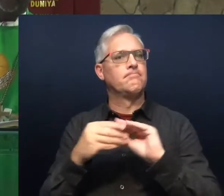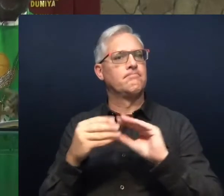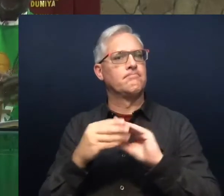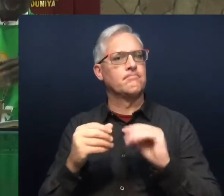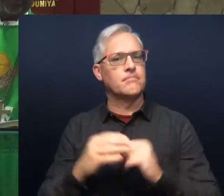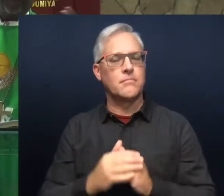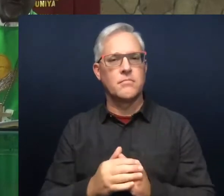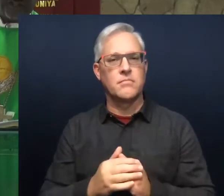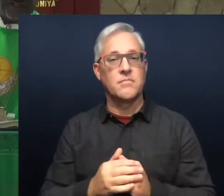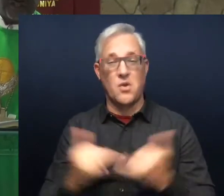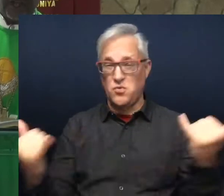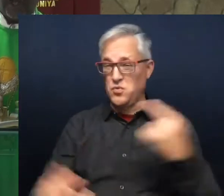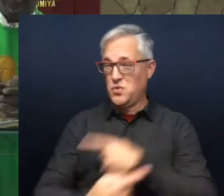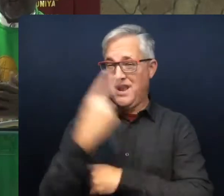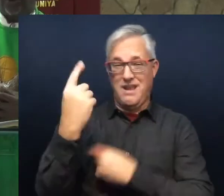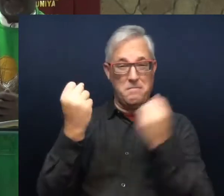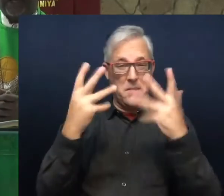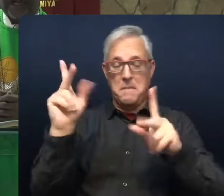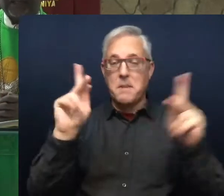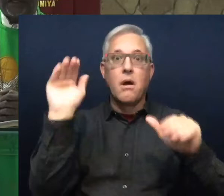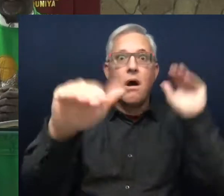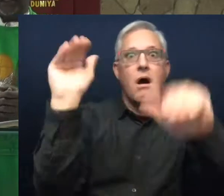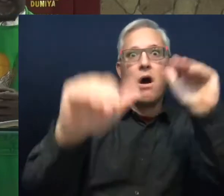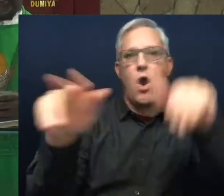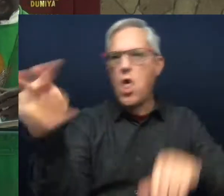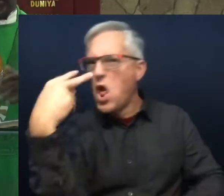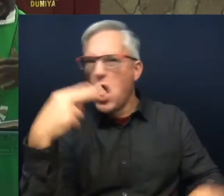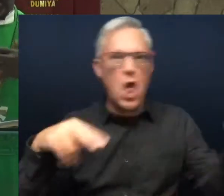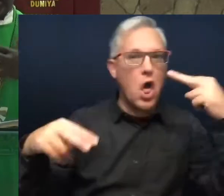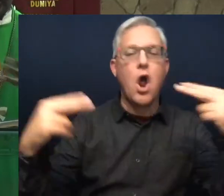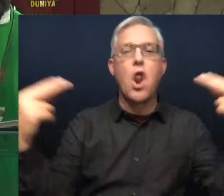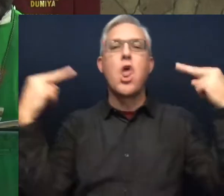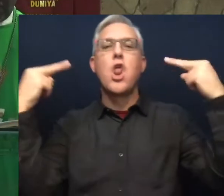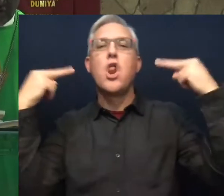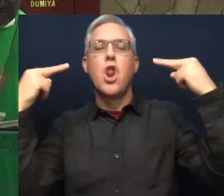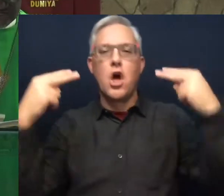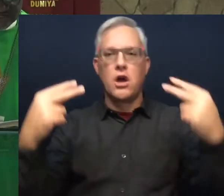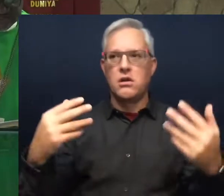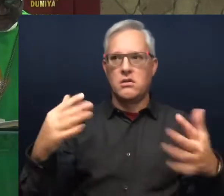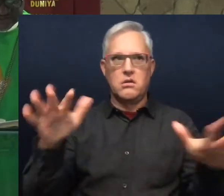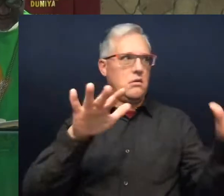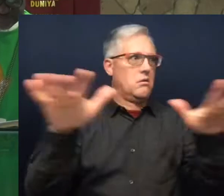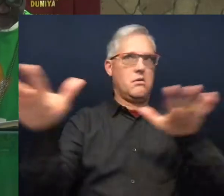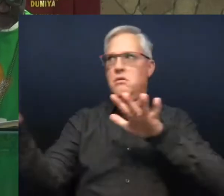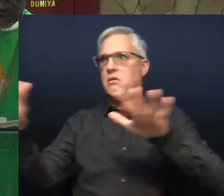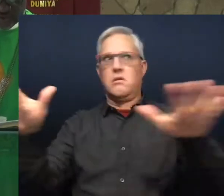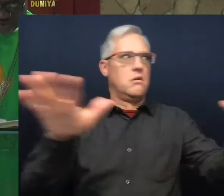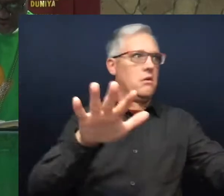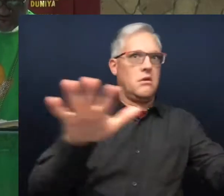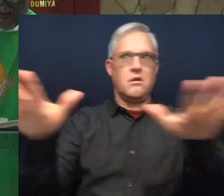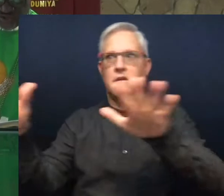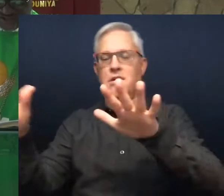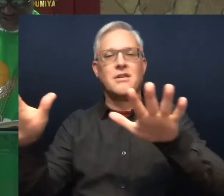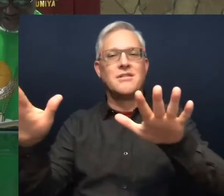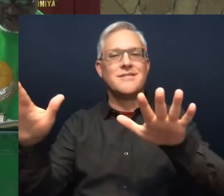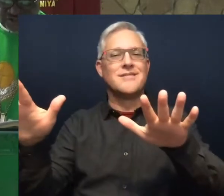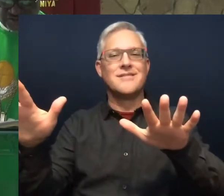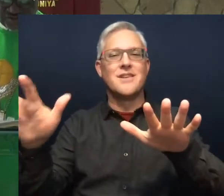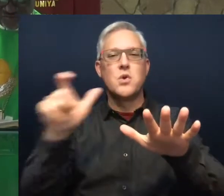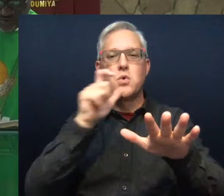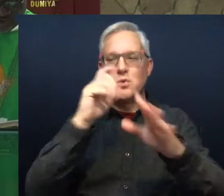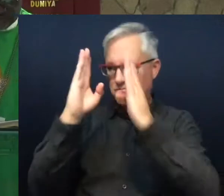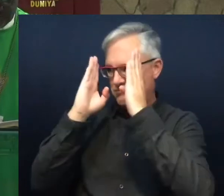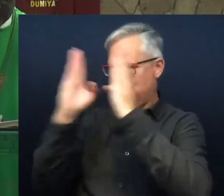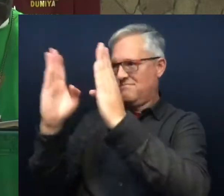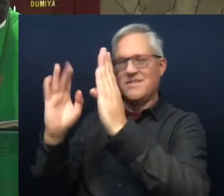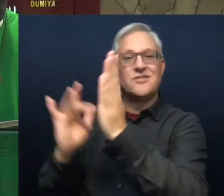where there are so many voices beckoning us and urging for our allegiance, those who listen to